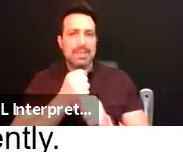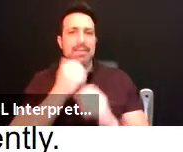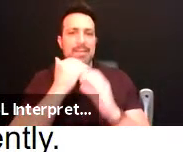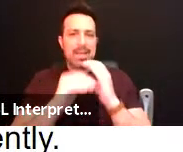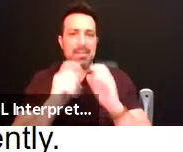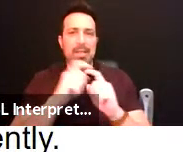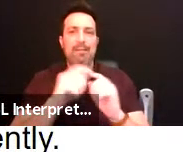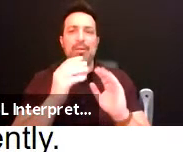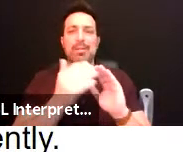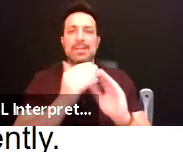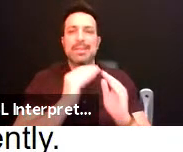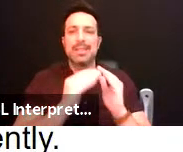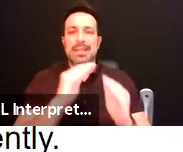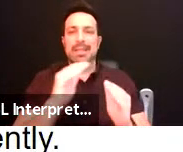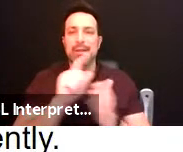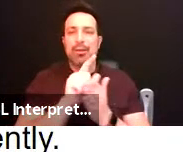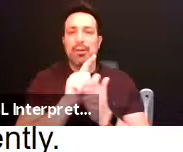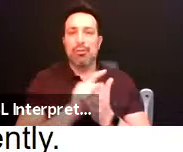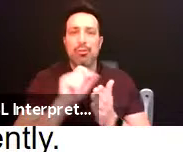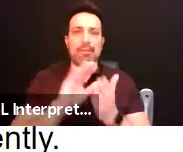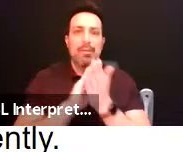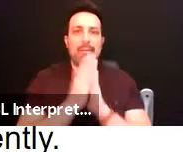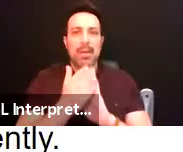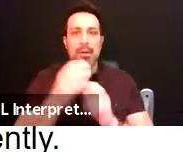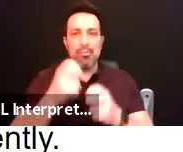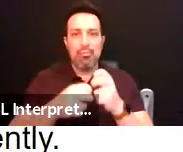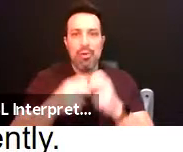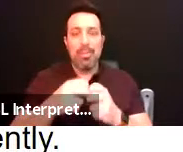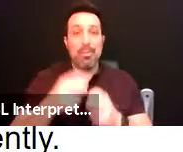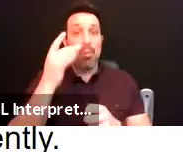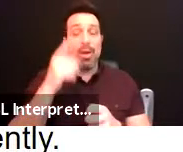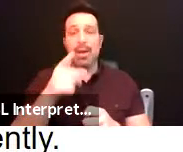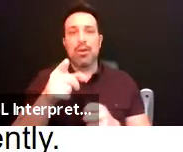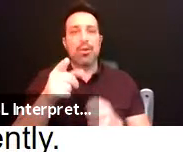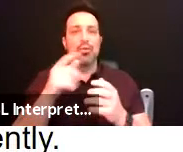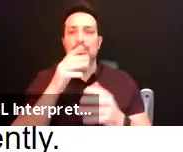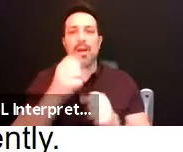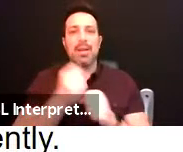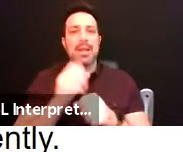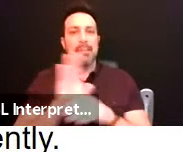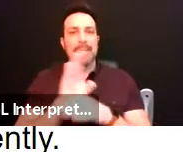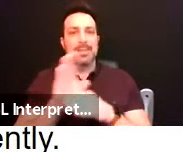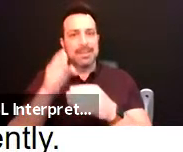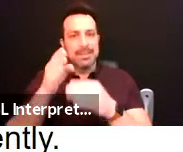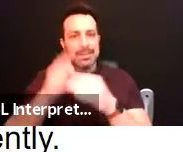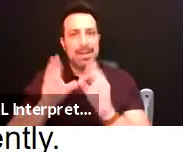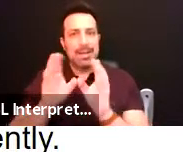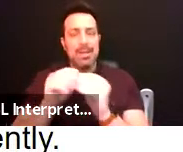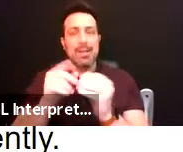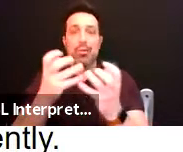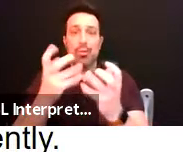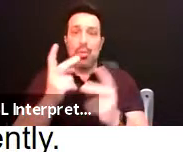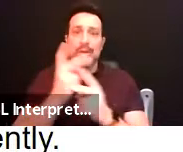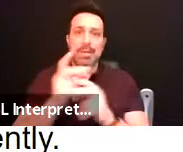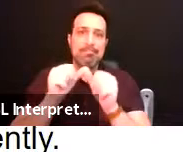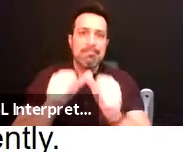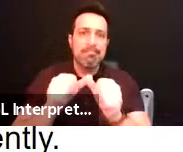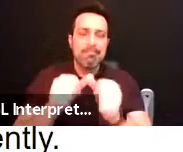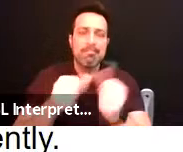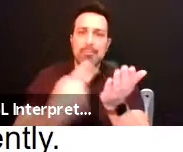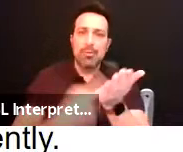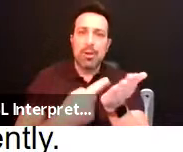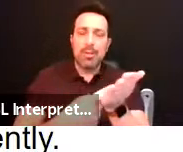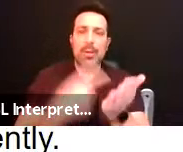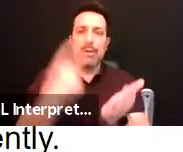do with you don't get your business done at the meeting. You want to keep talking about it, and